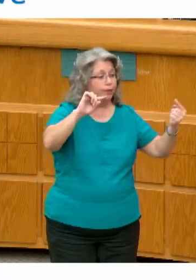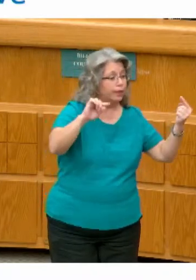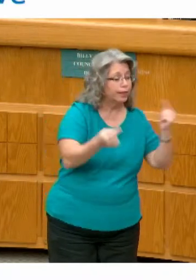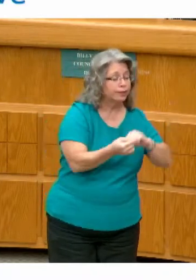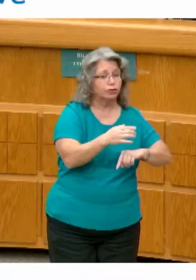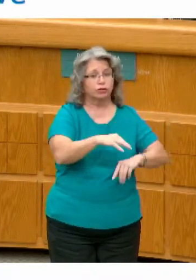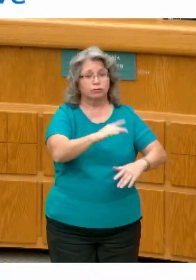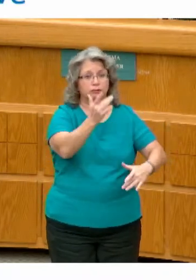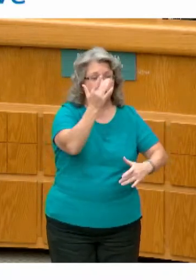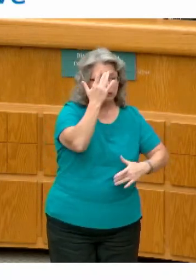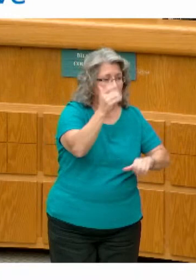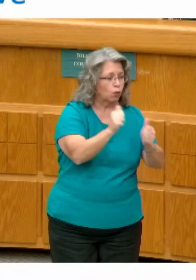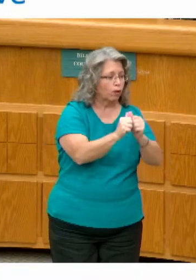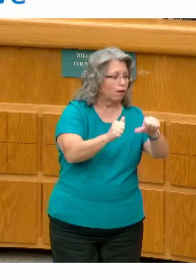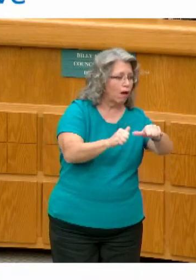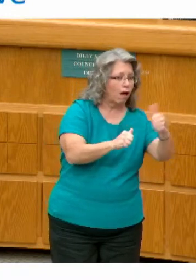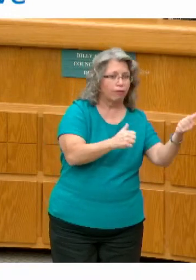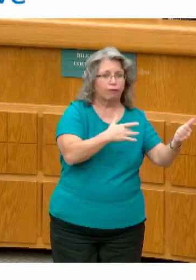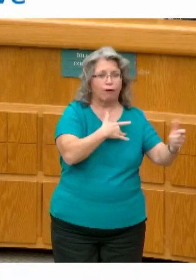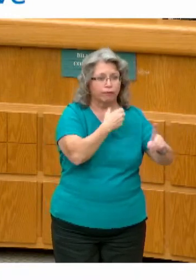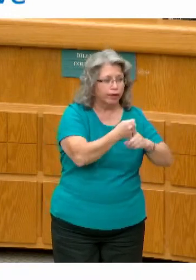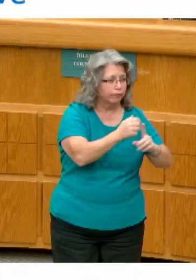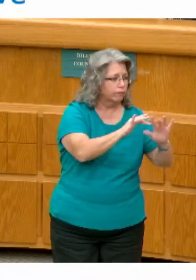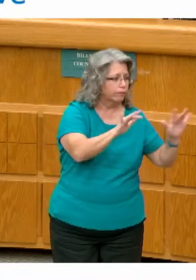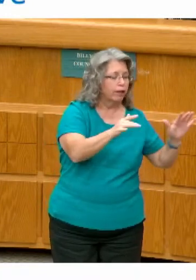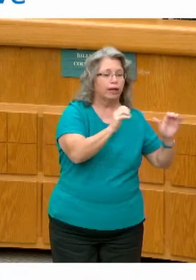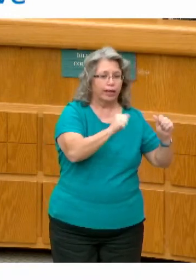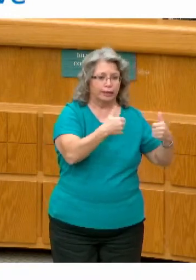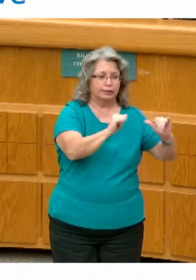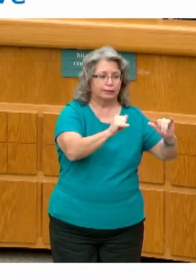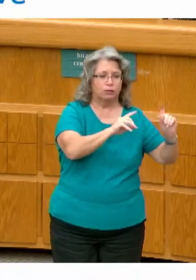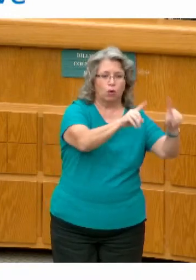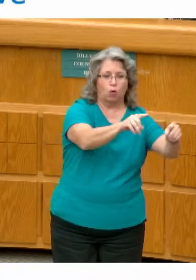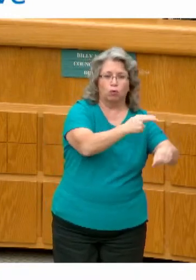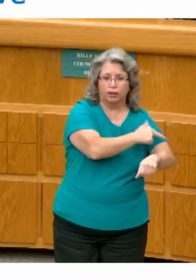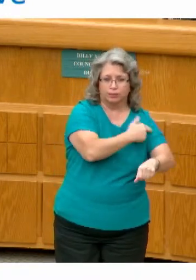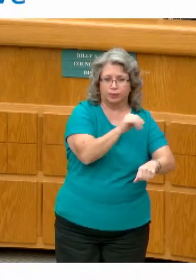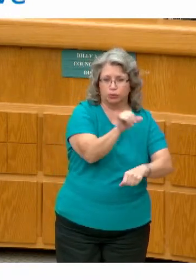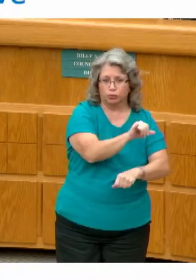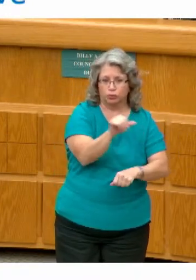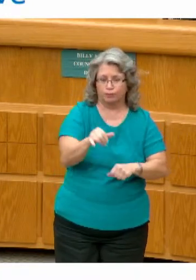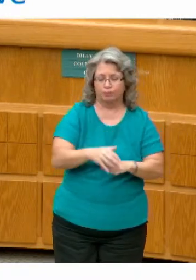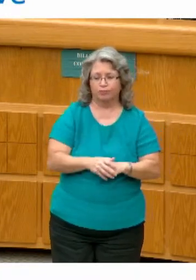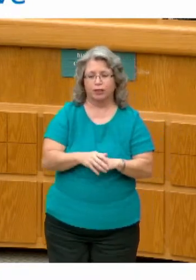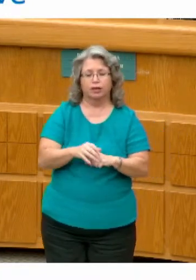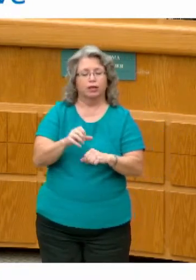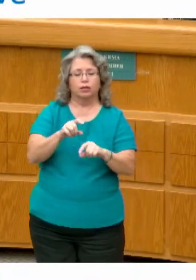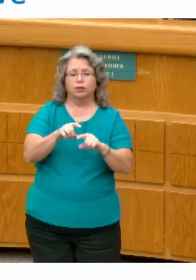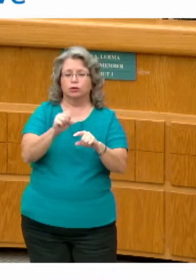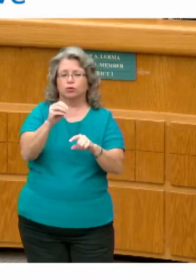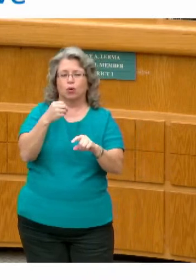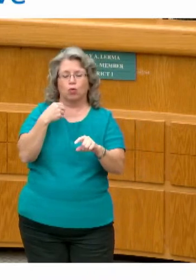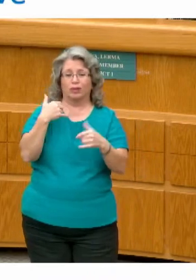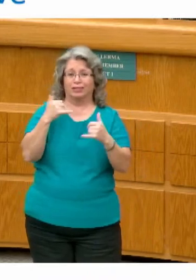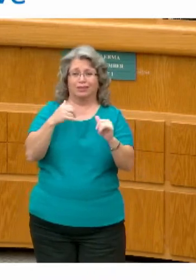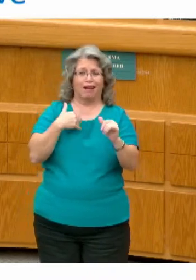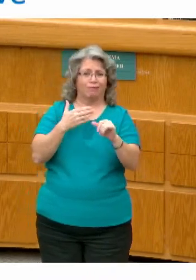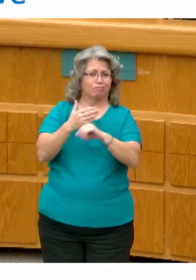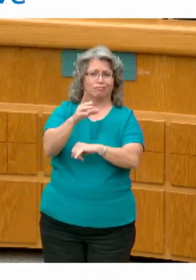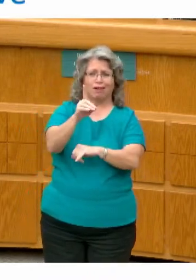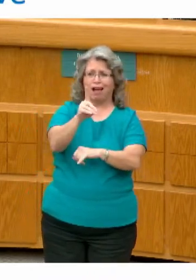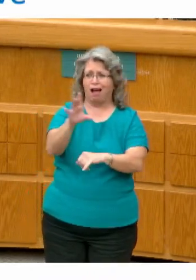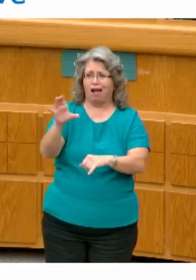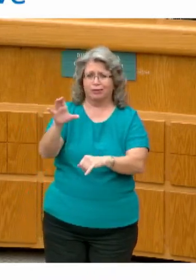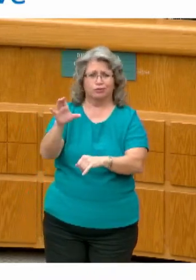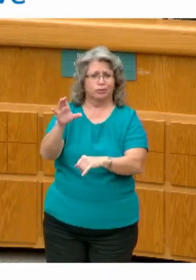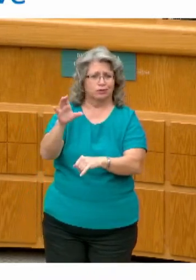So going back to normal now is not what we want to do yet. We want to hold out. There's still hundreds of cases per day. And if we go back to normal, it